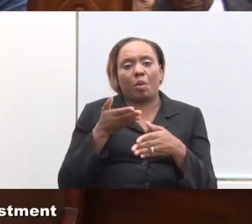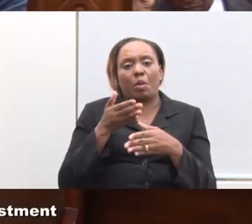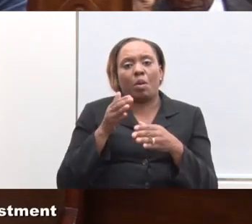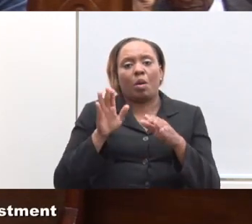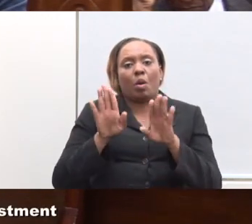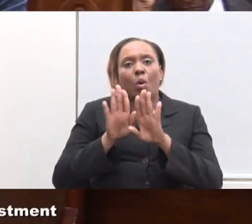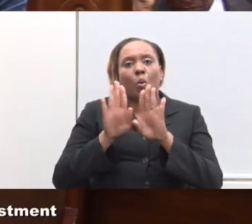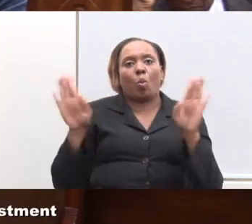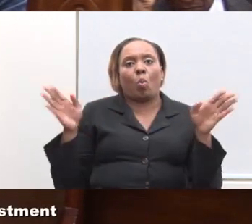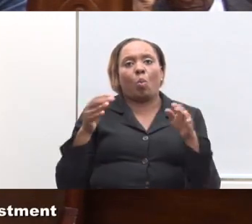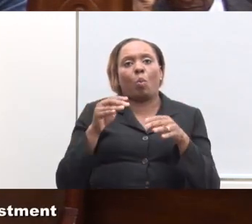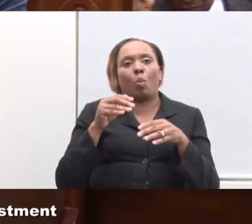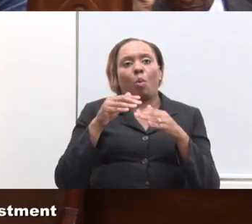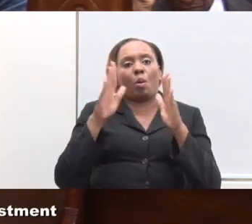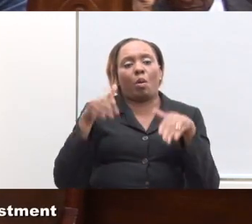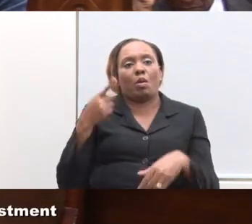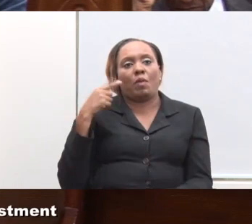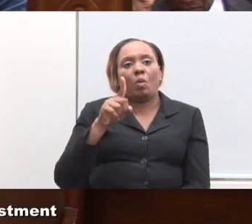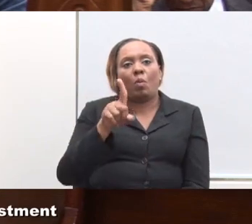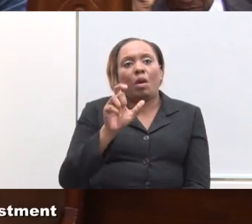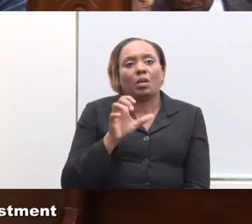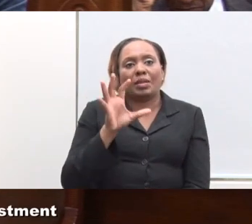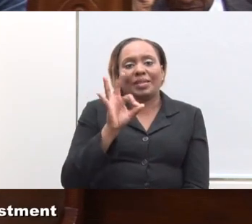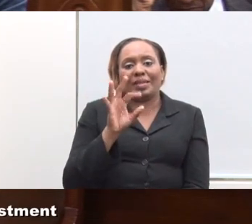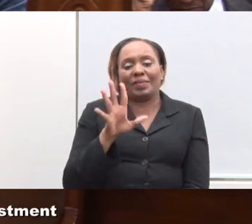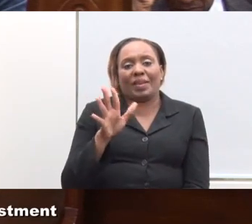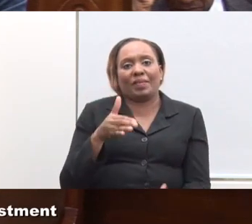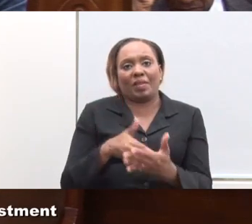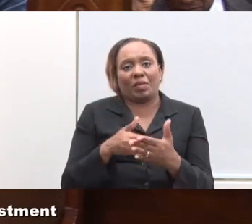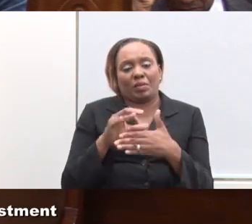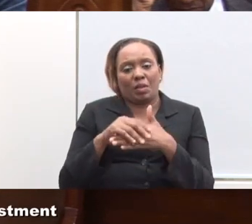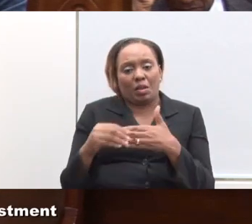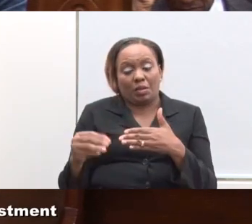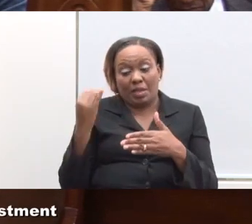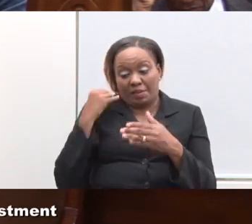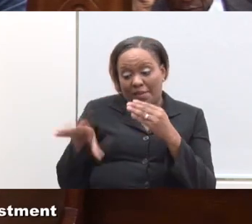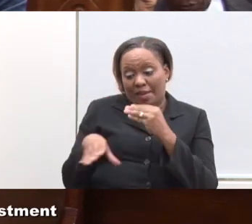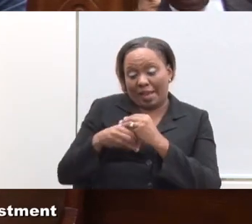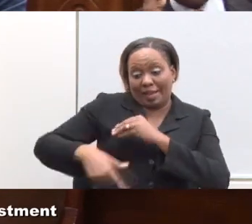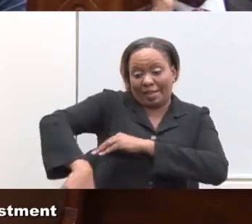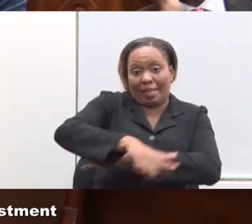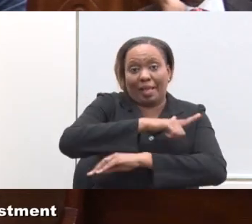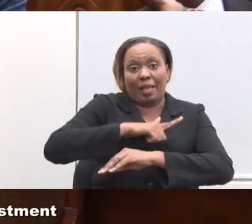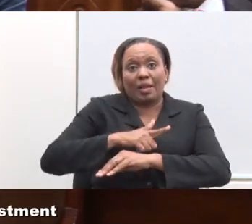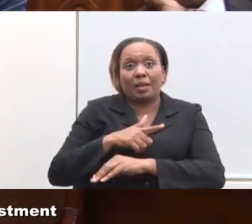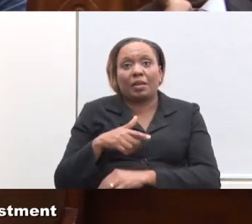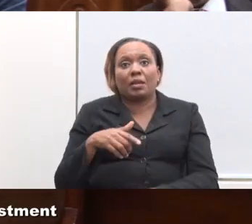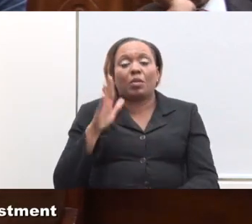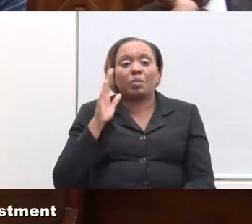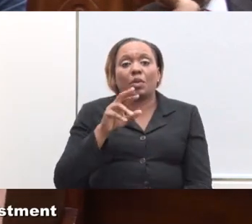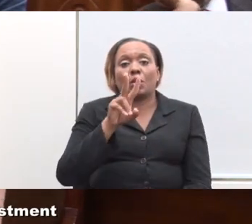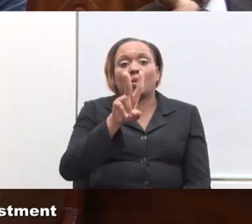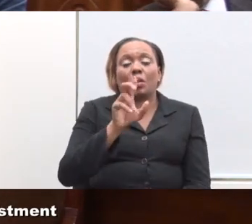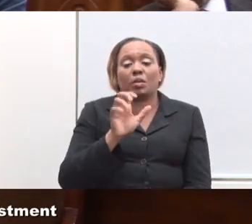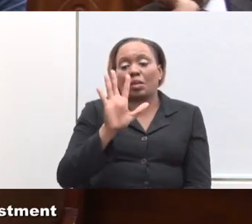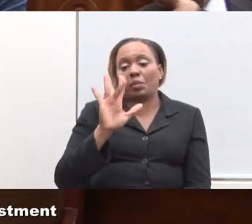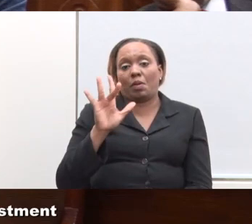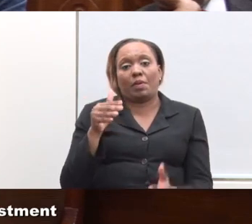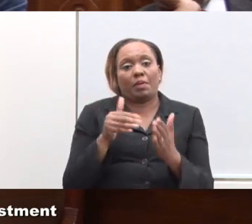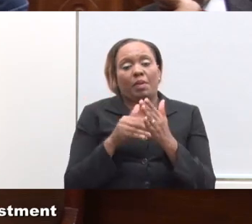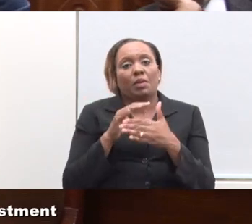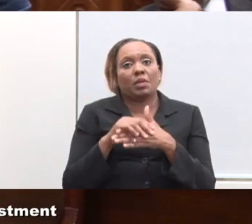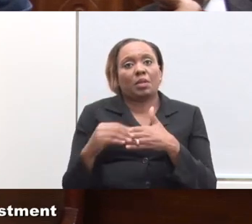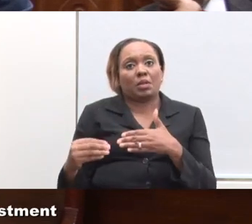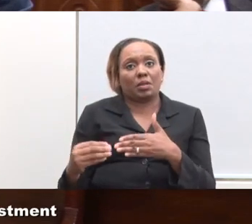for $185,000. And if you add the land to that, you get $225,000. And